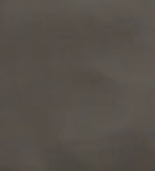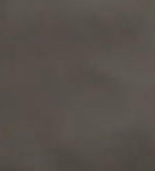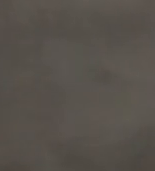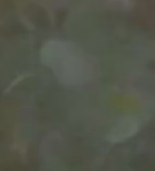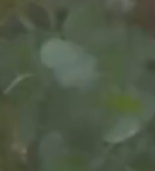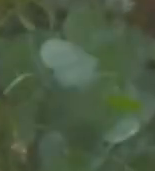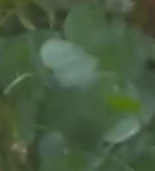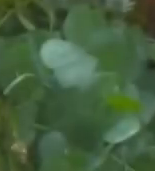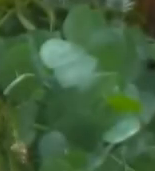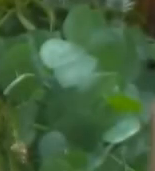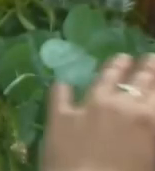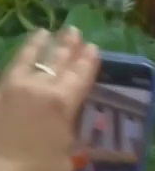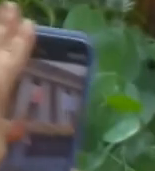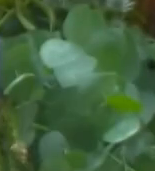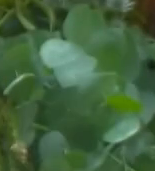black boy,